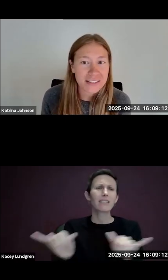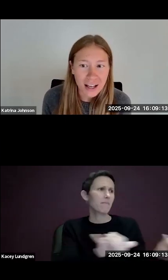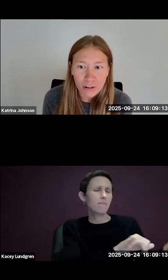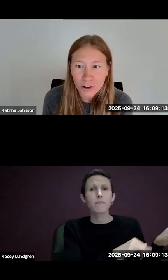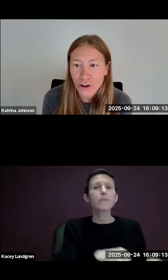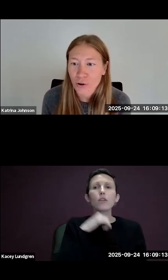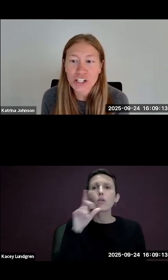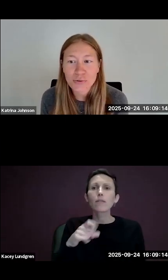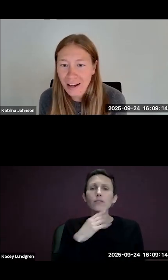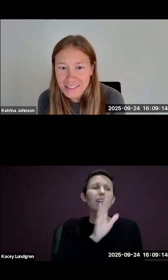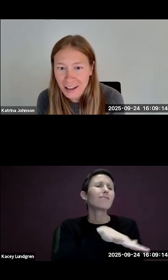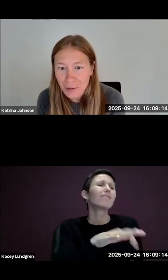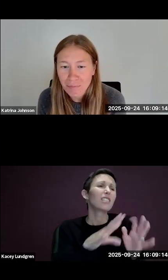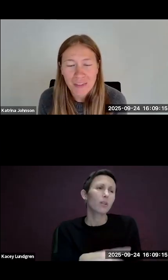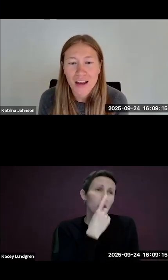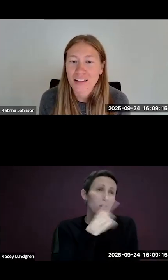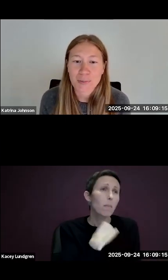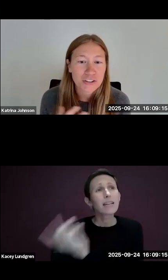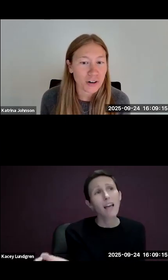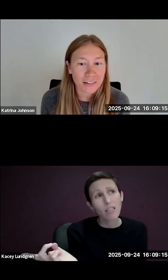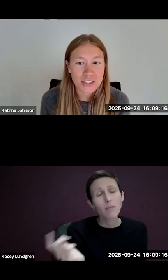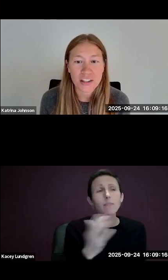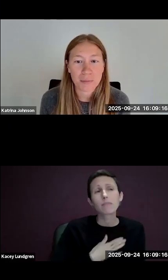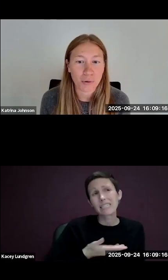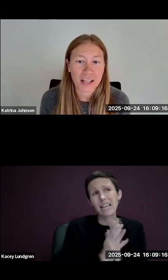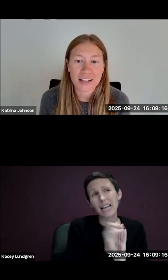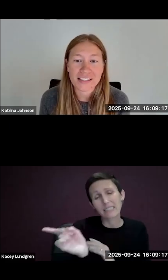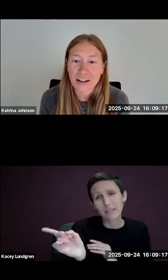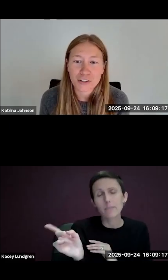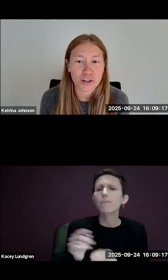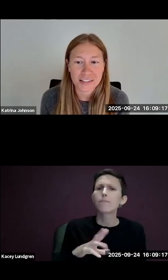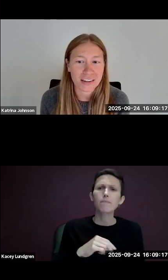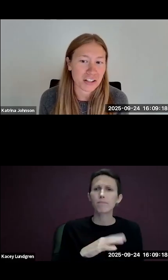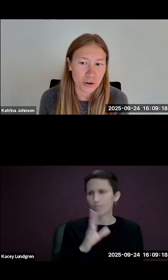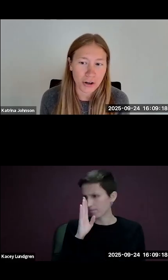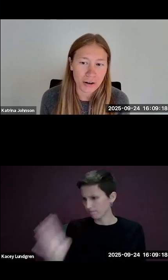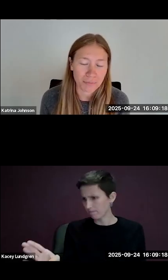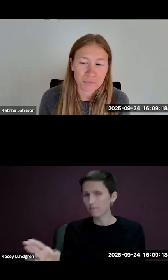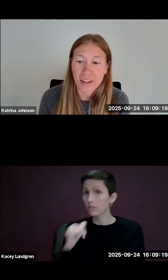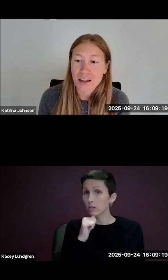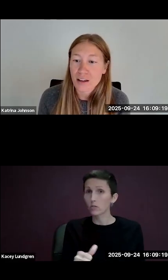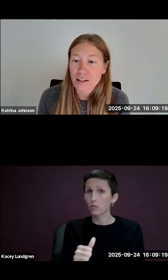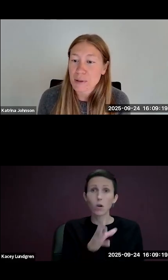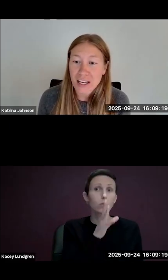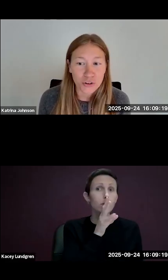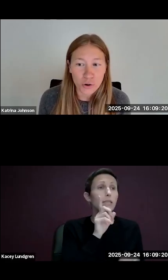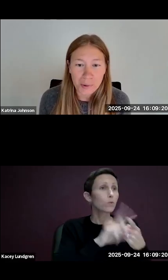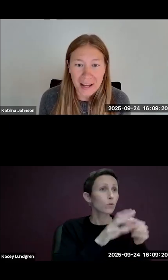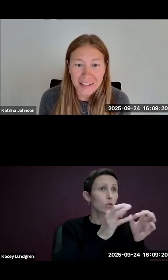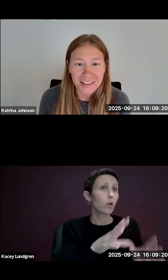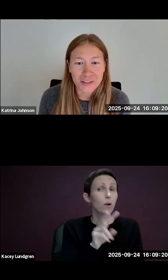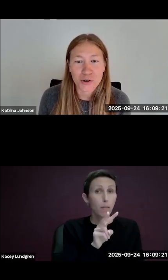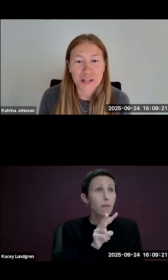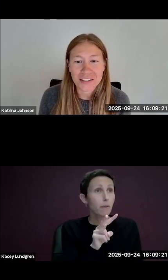say, "Please tell her," or "Can you ask him?" Speak directly to the employee instead of addressing the interpreter. Speak at your